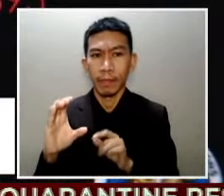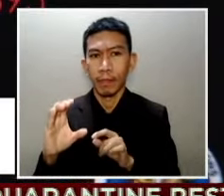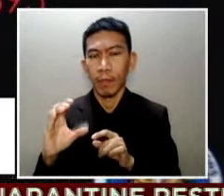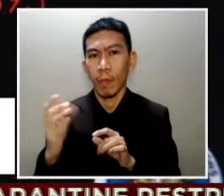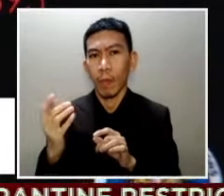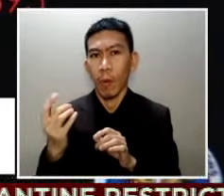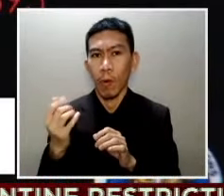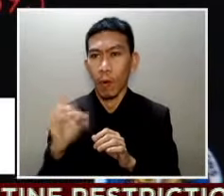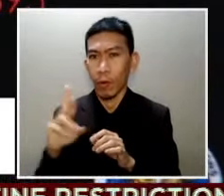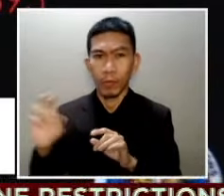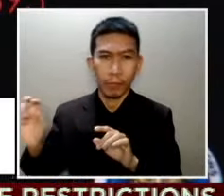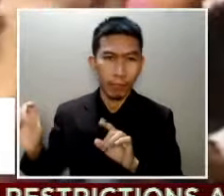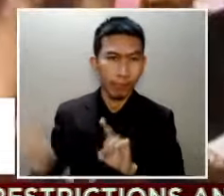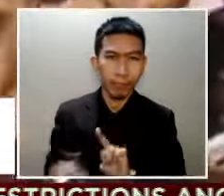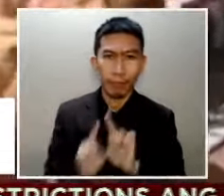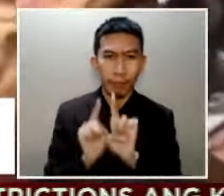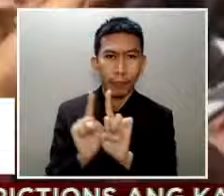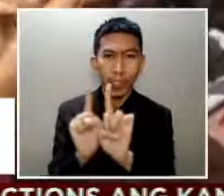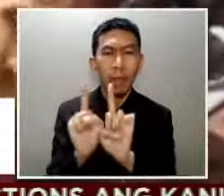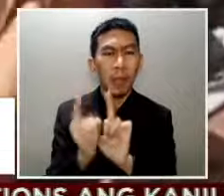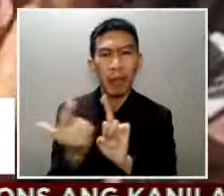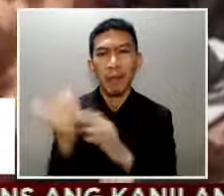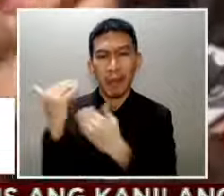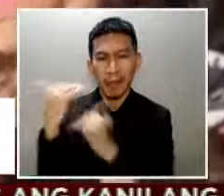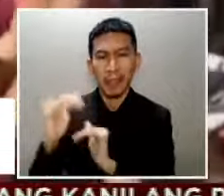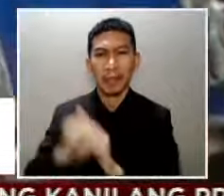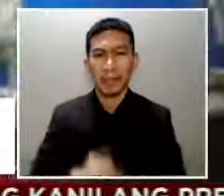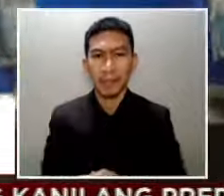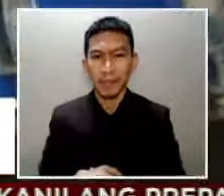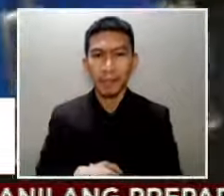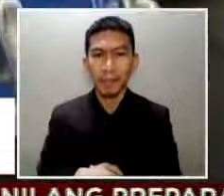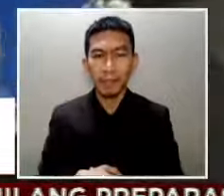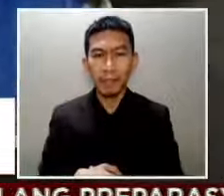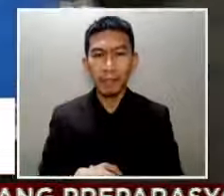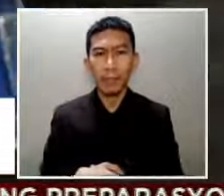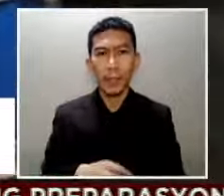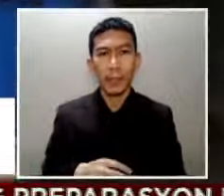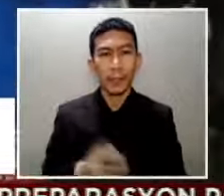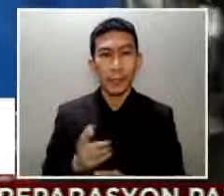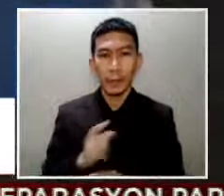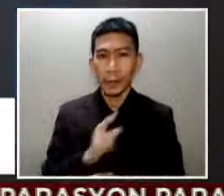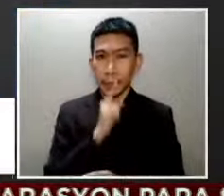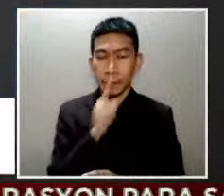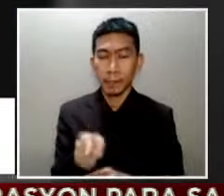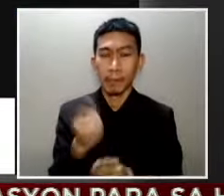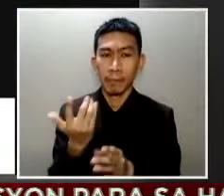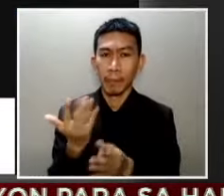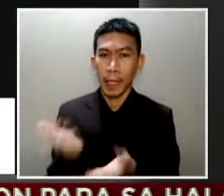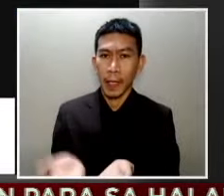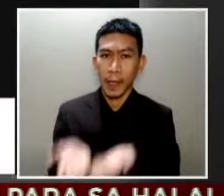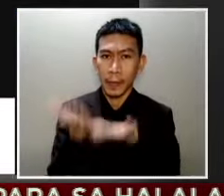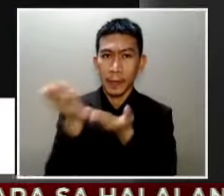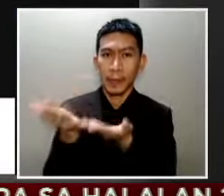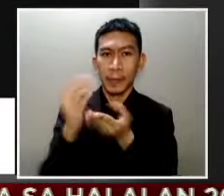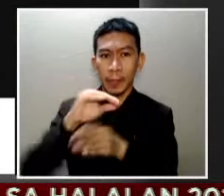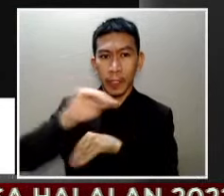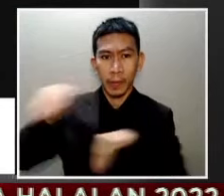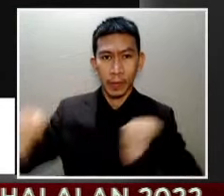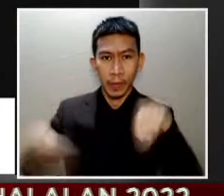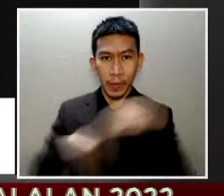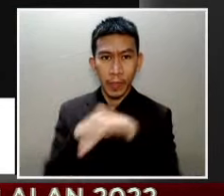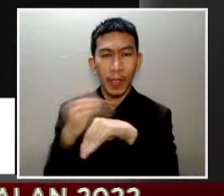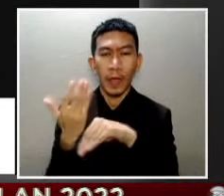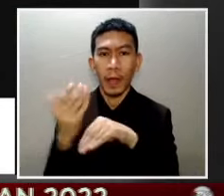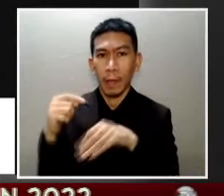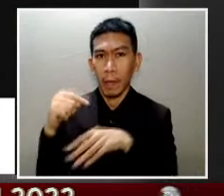person filing the Certificates of Candidacy Ang formal na paghahain ng substitution candidates para sa aatras, pumanaw